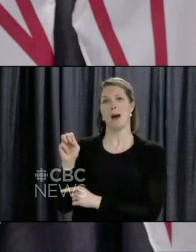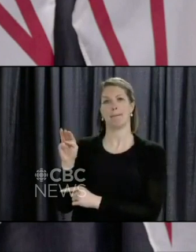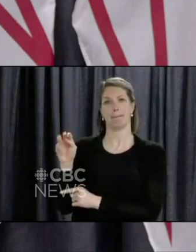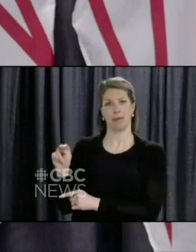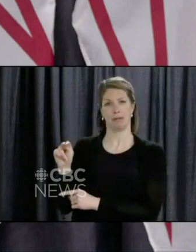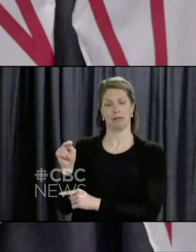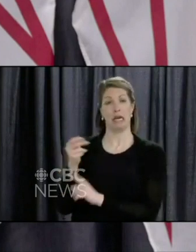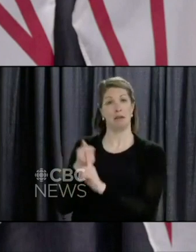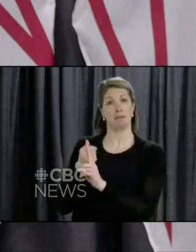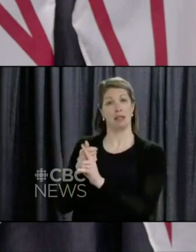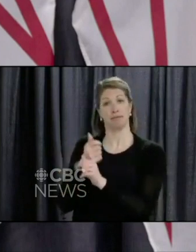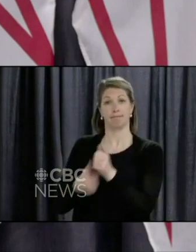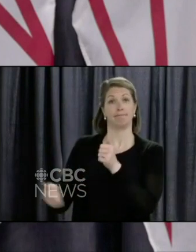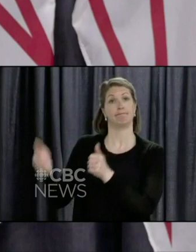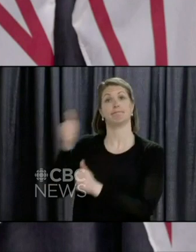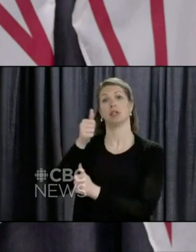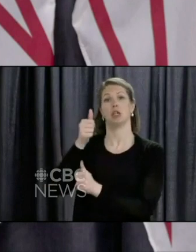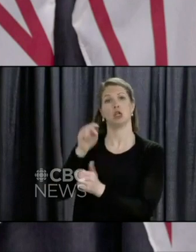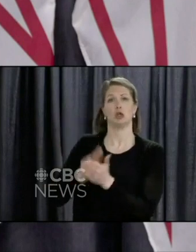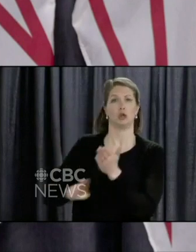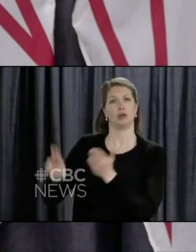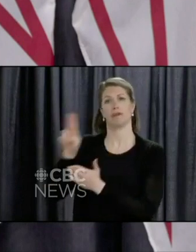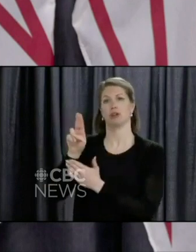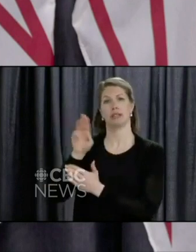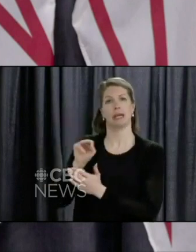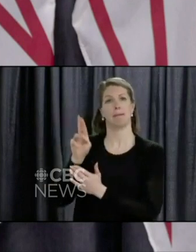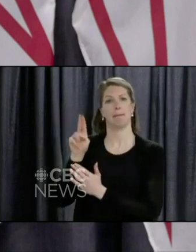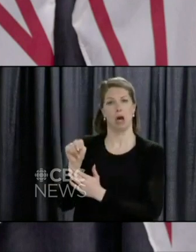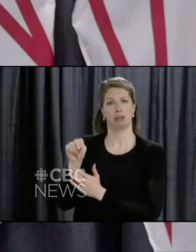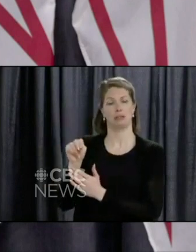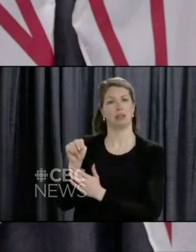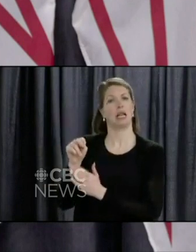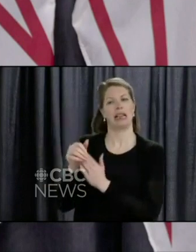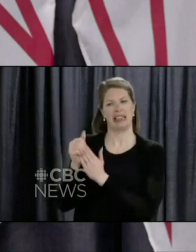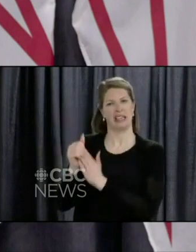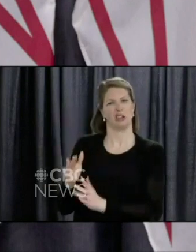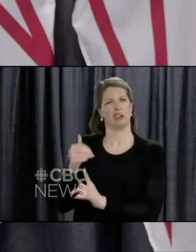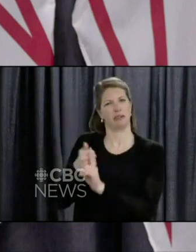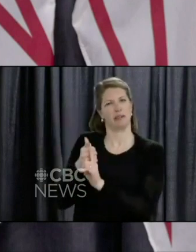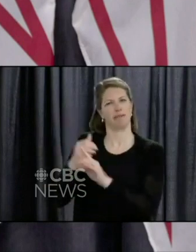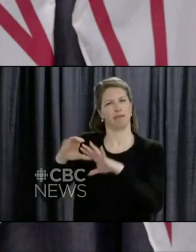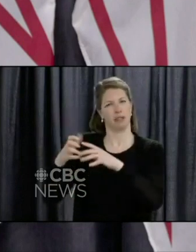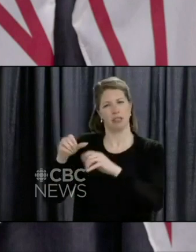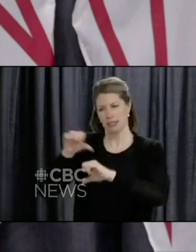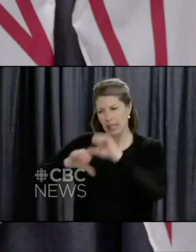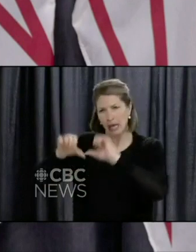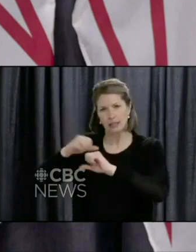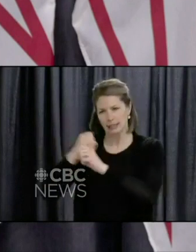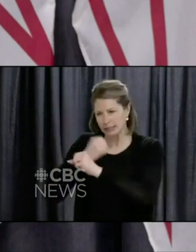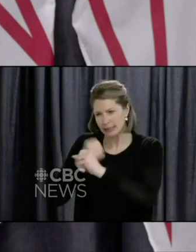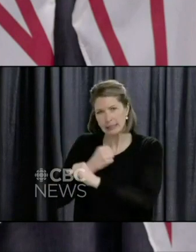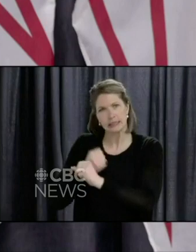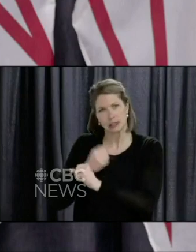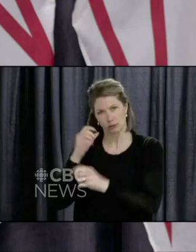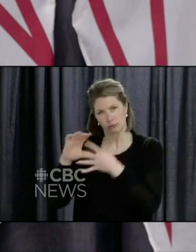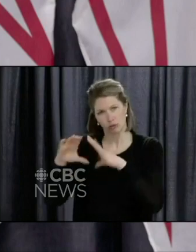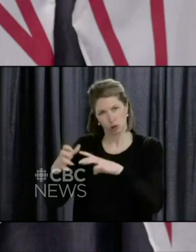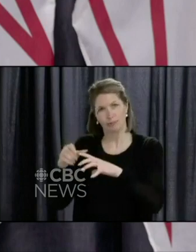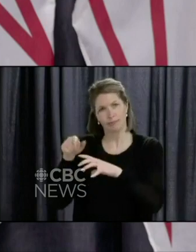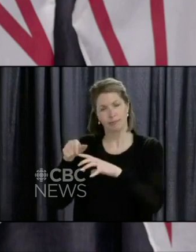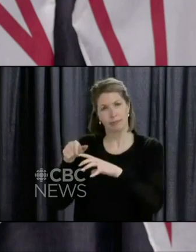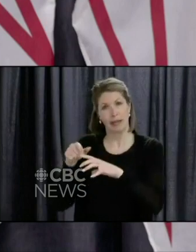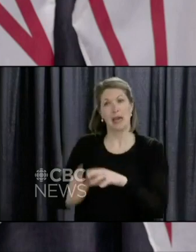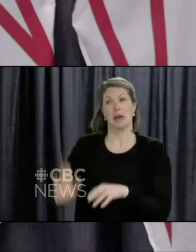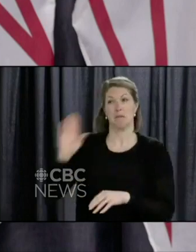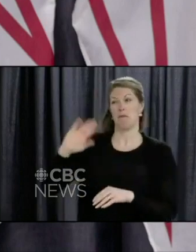at Memorial University. He joined us earlier this month to provide us a breakdown of the various projections of this virus in